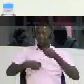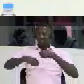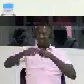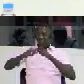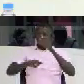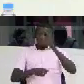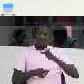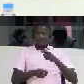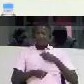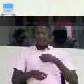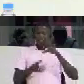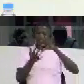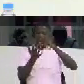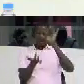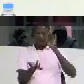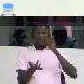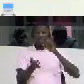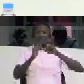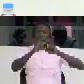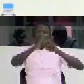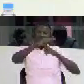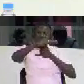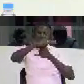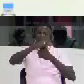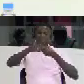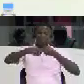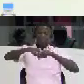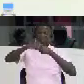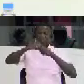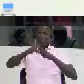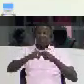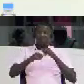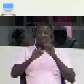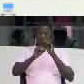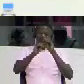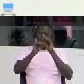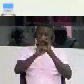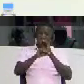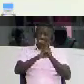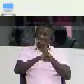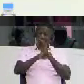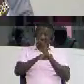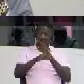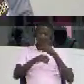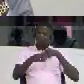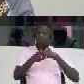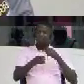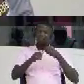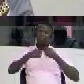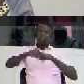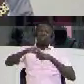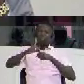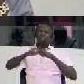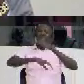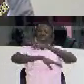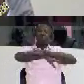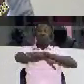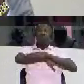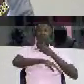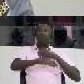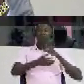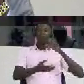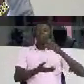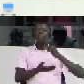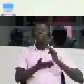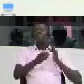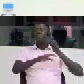junior trainer instructor at the training school in Fajar Depot. I was the best recruit, and so I